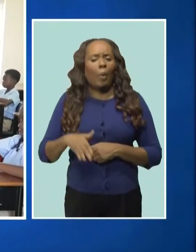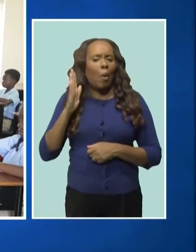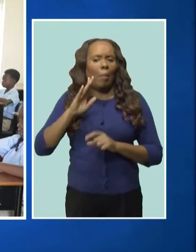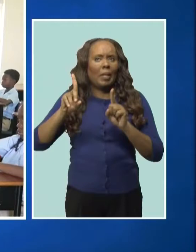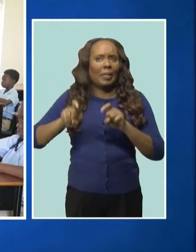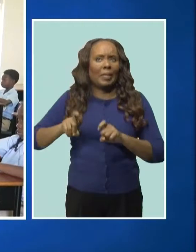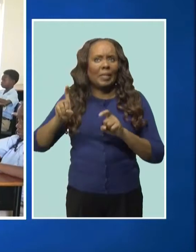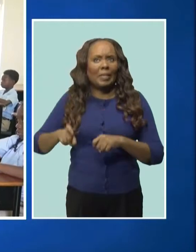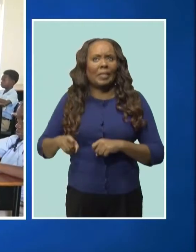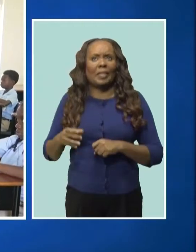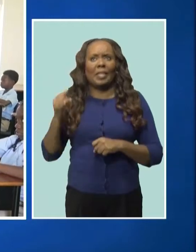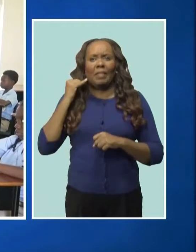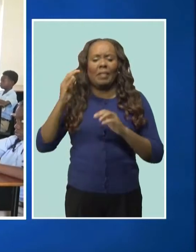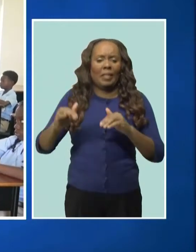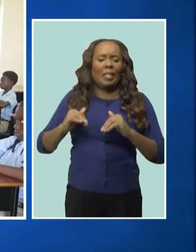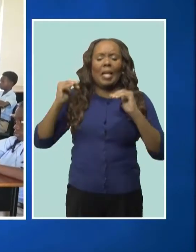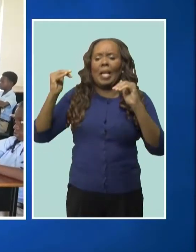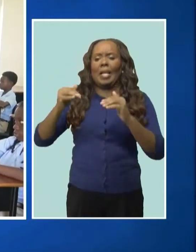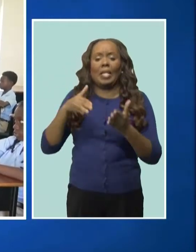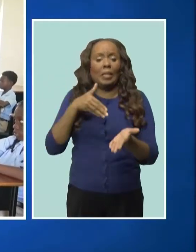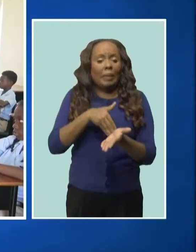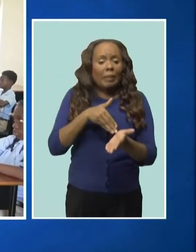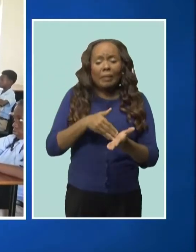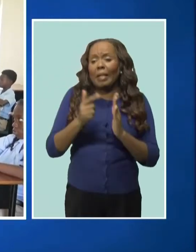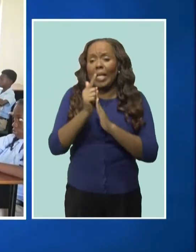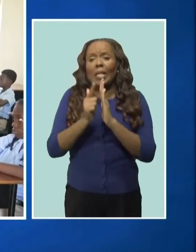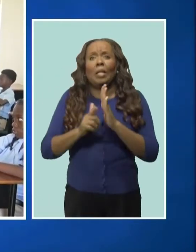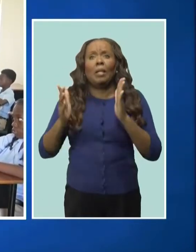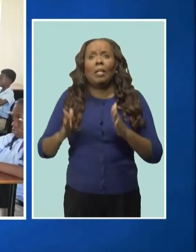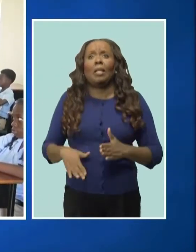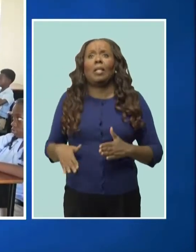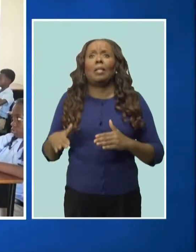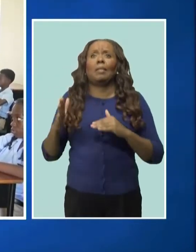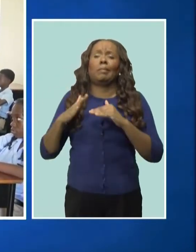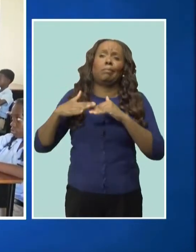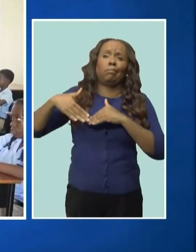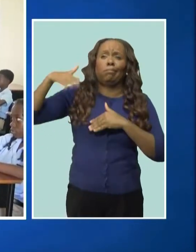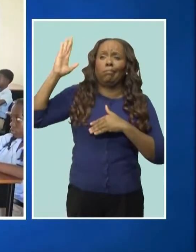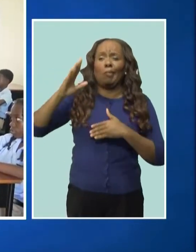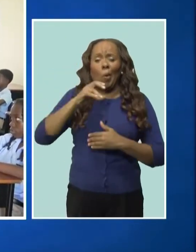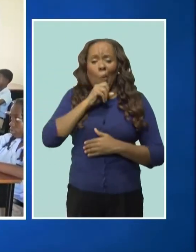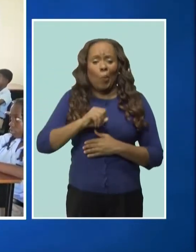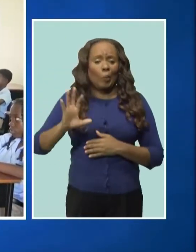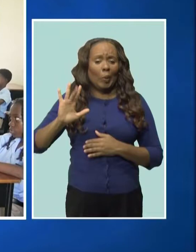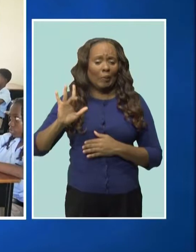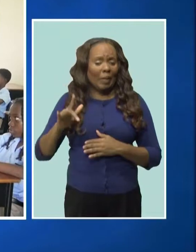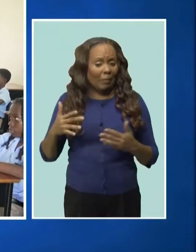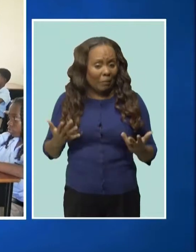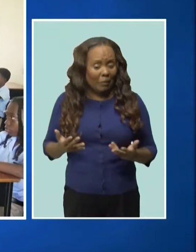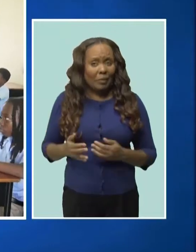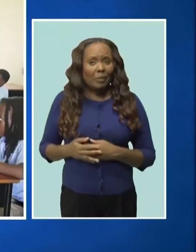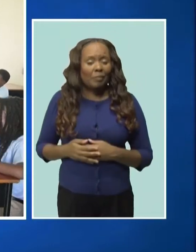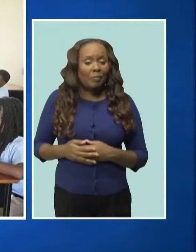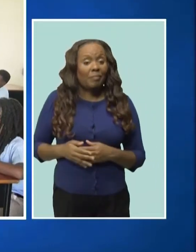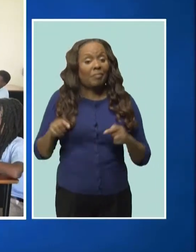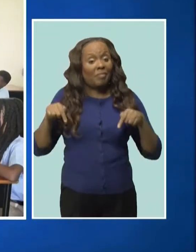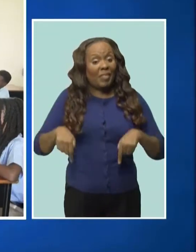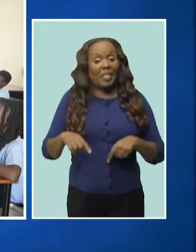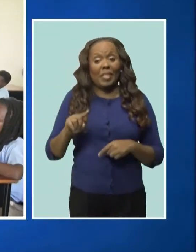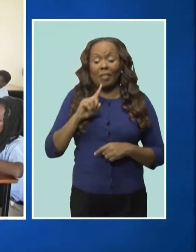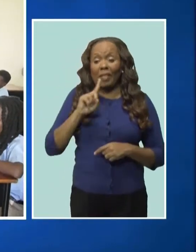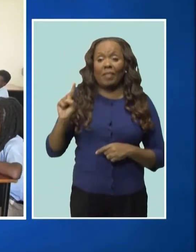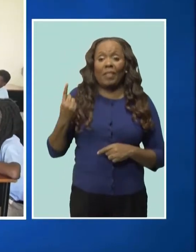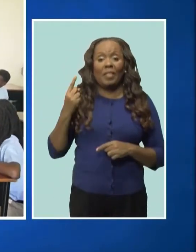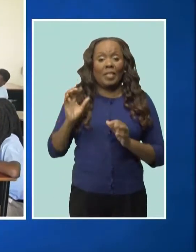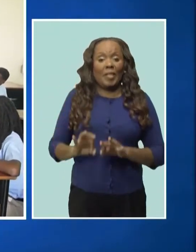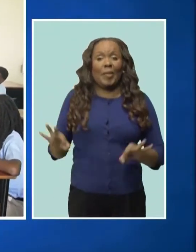If you go past that, you want to be a doctor or a lawyer, you can be taking exams out to 25. So this is the first important exam